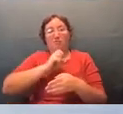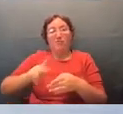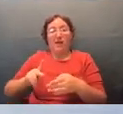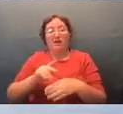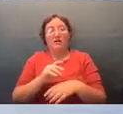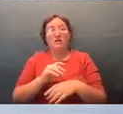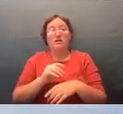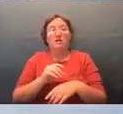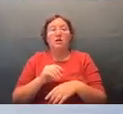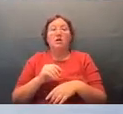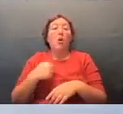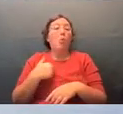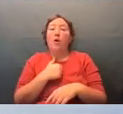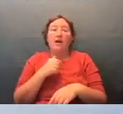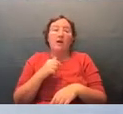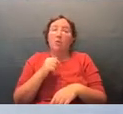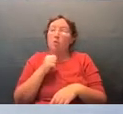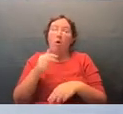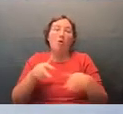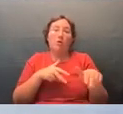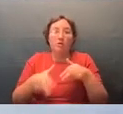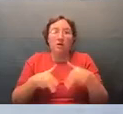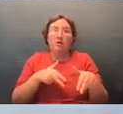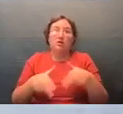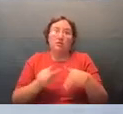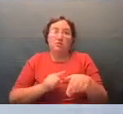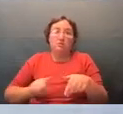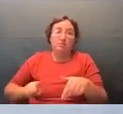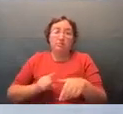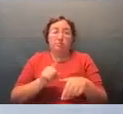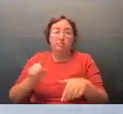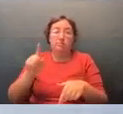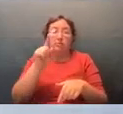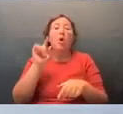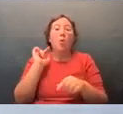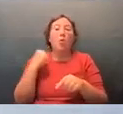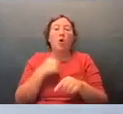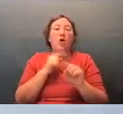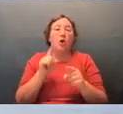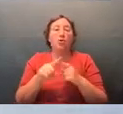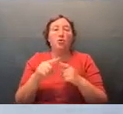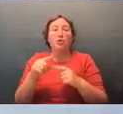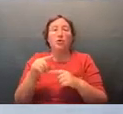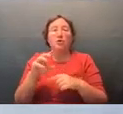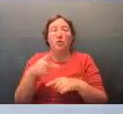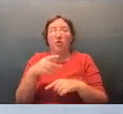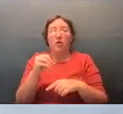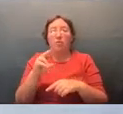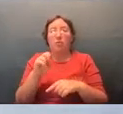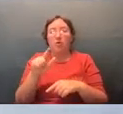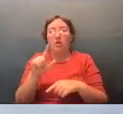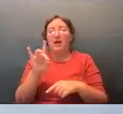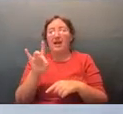We will not be climbing from the base of Mount Whitney. We actually head up to Whitney Portal, which will sit at about 8,300